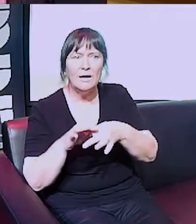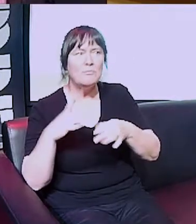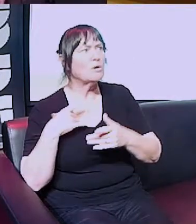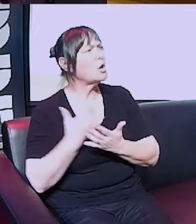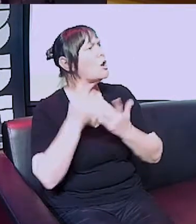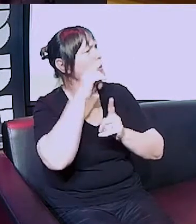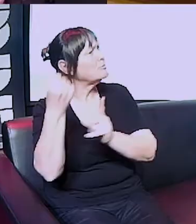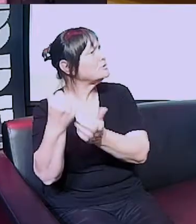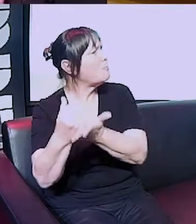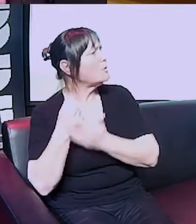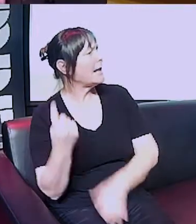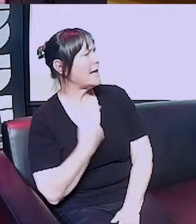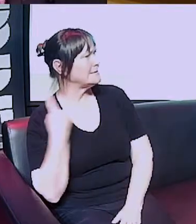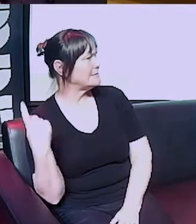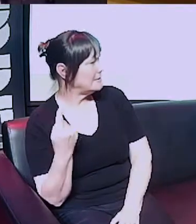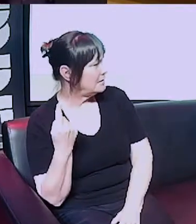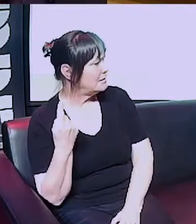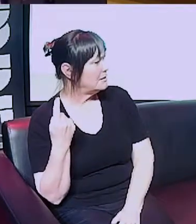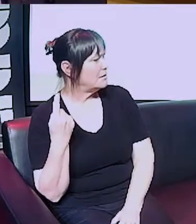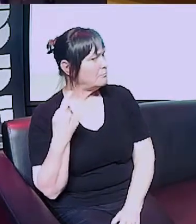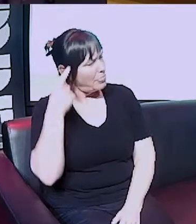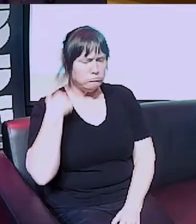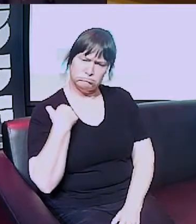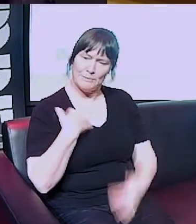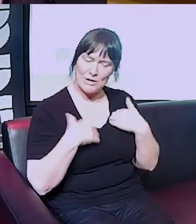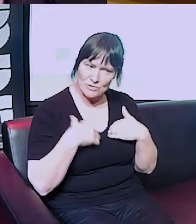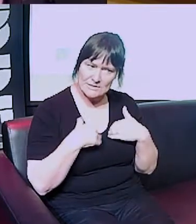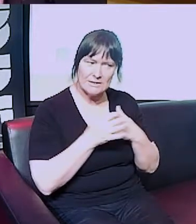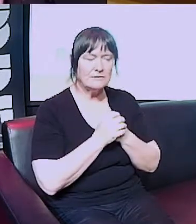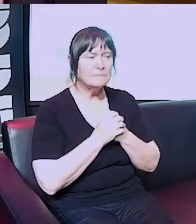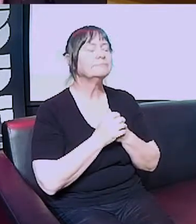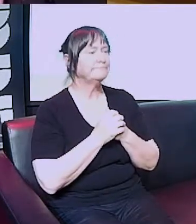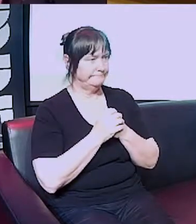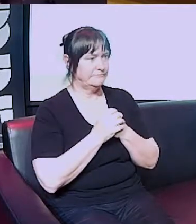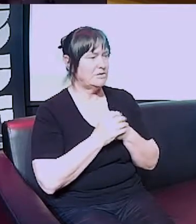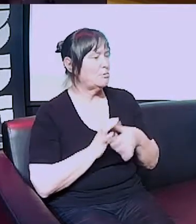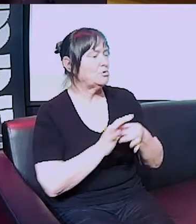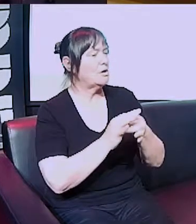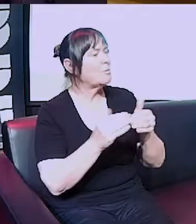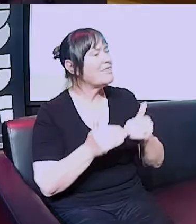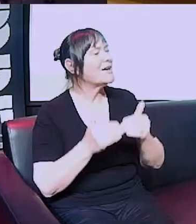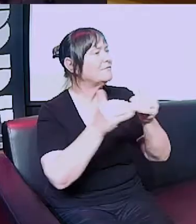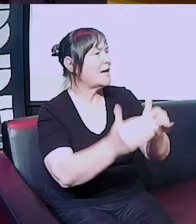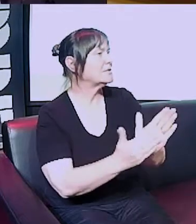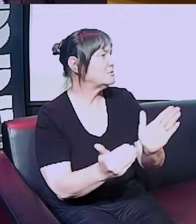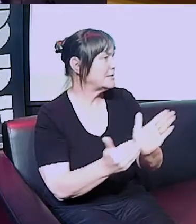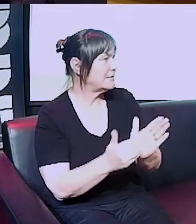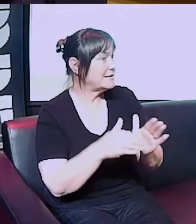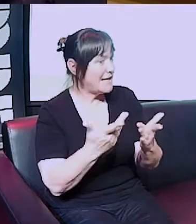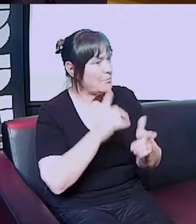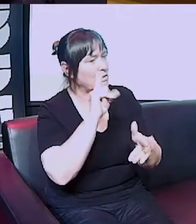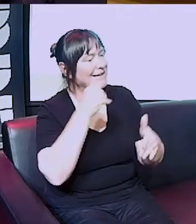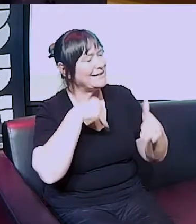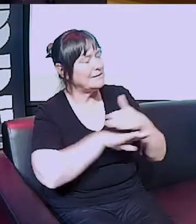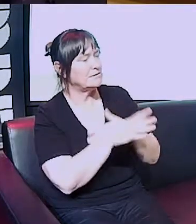had behind us that they would be more interested. So we went with Advance NZ. That was our way of getting into Parliament, but when